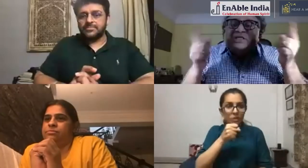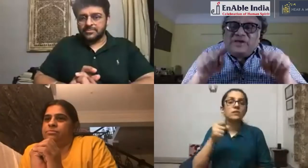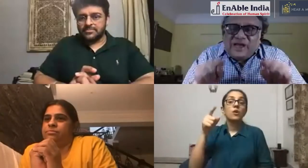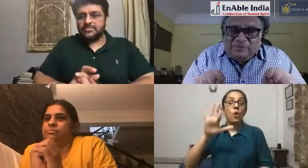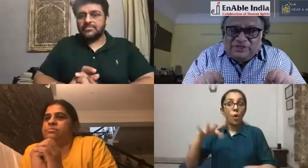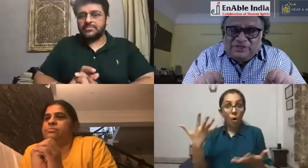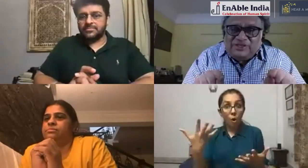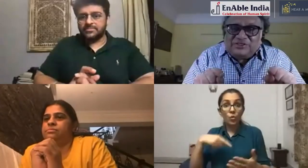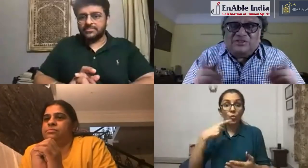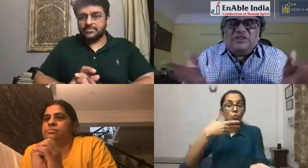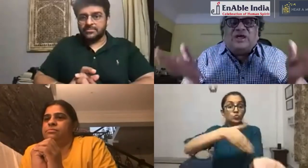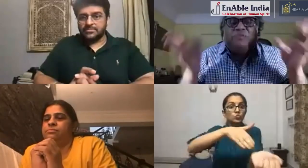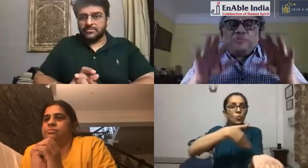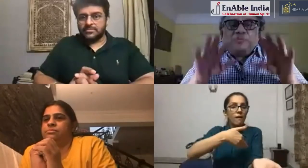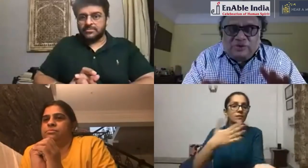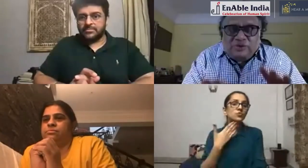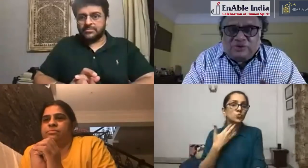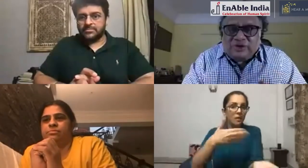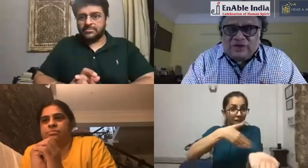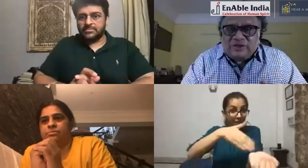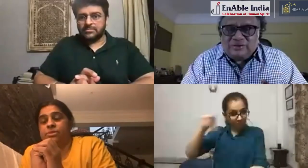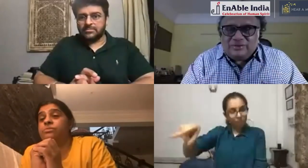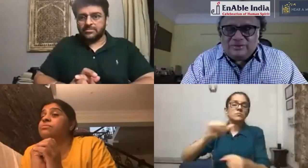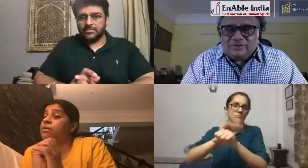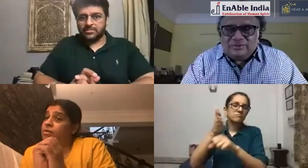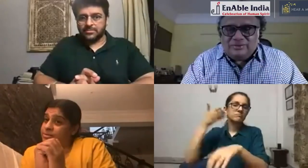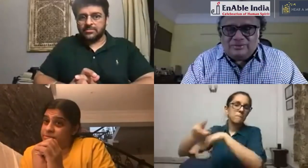person with diabetes, they are more prone to corona.